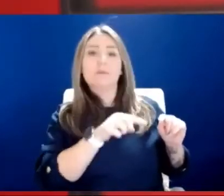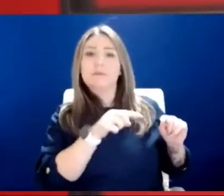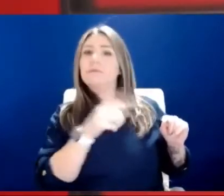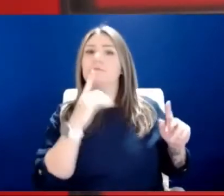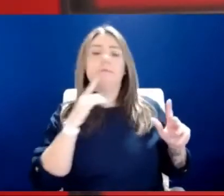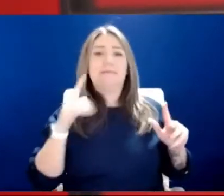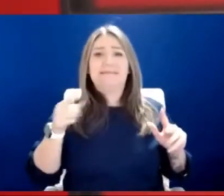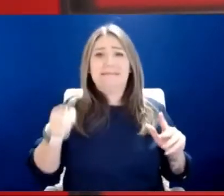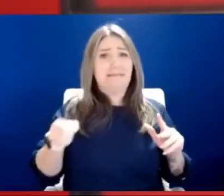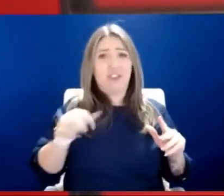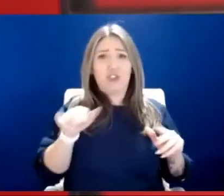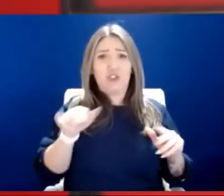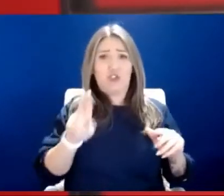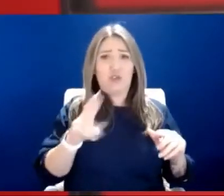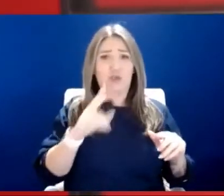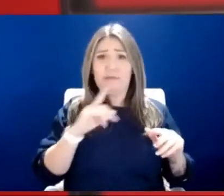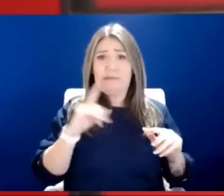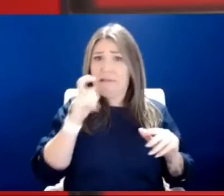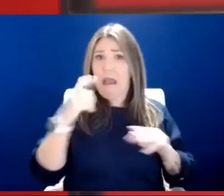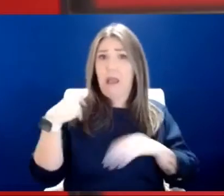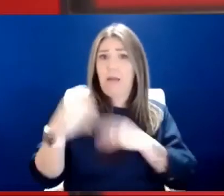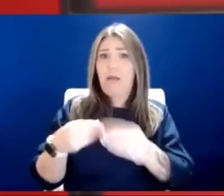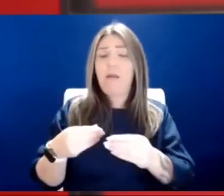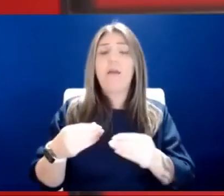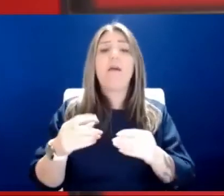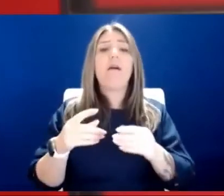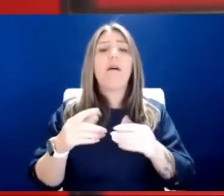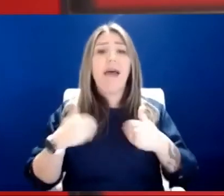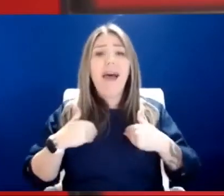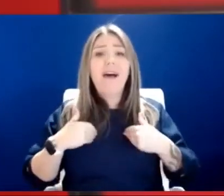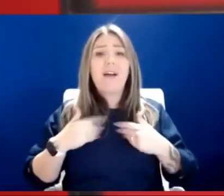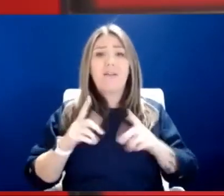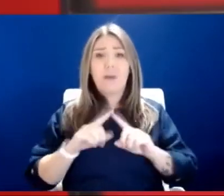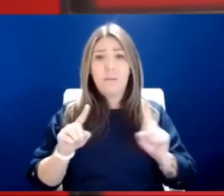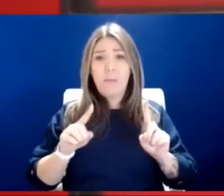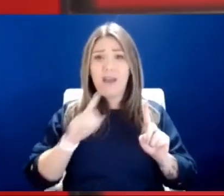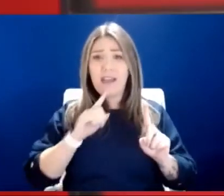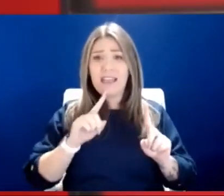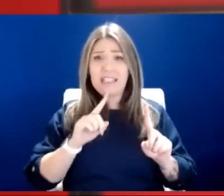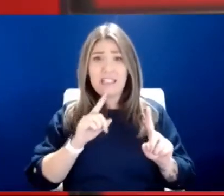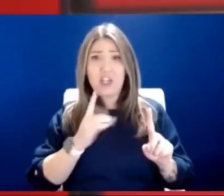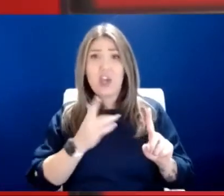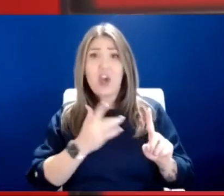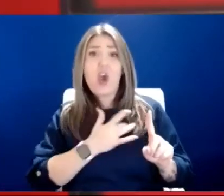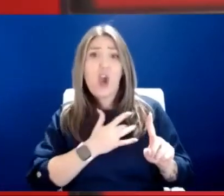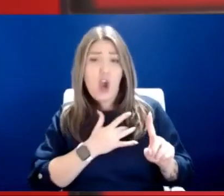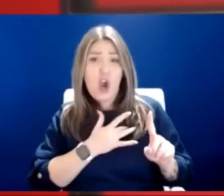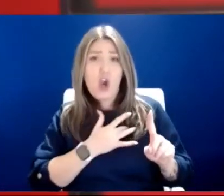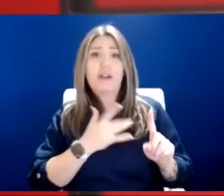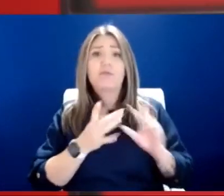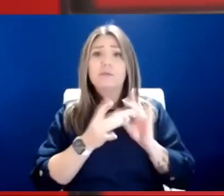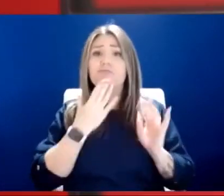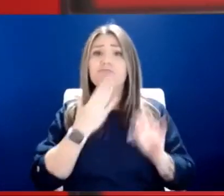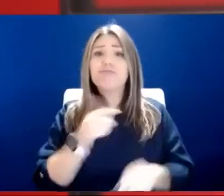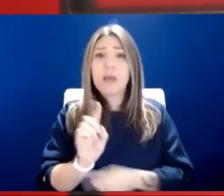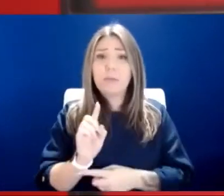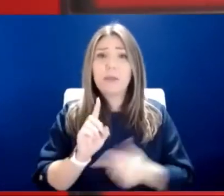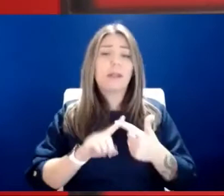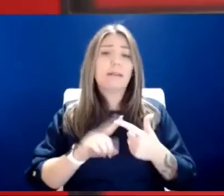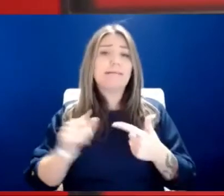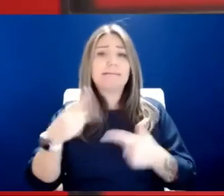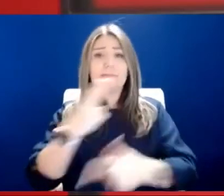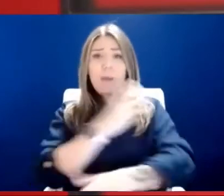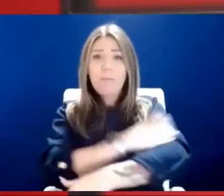carrier for the amyloidosis, but he developed heart failure as a result of his diabetes and high blood pressure. He had LVAD